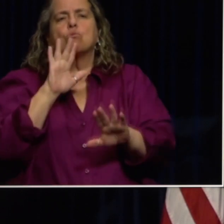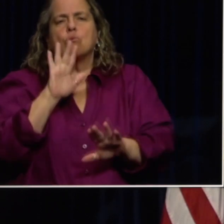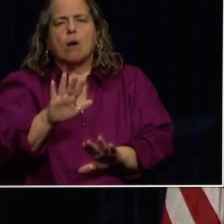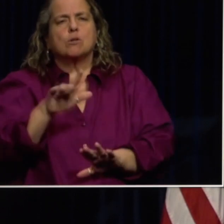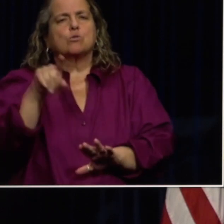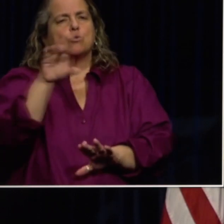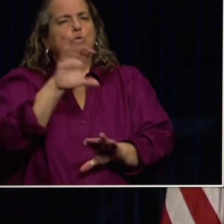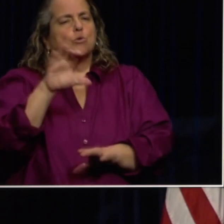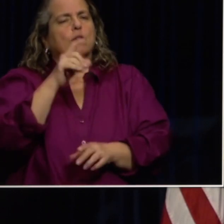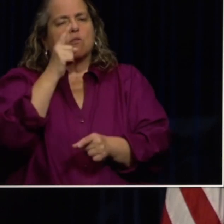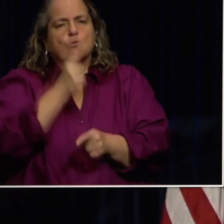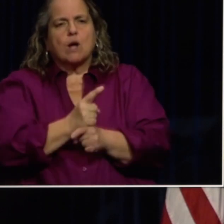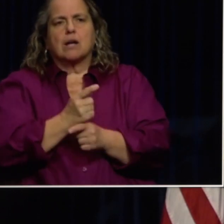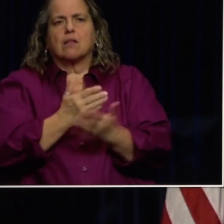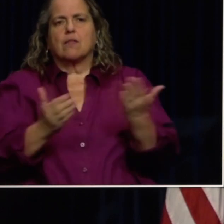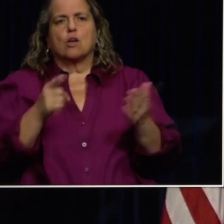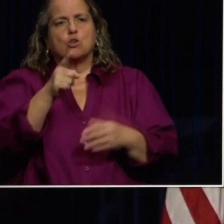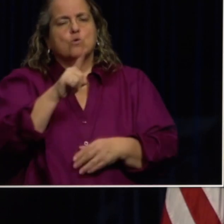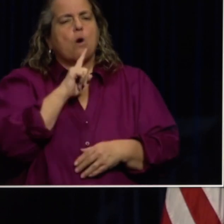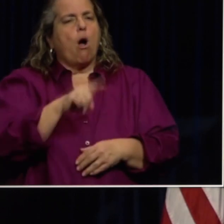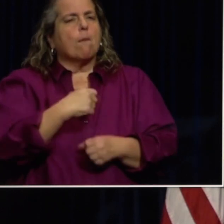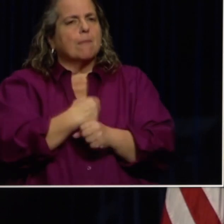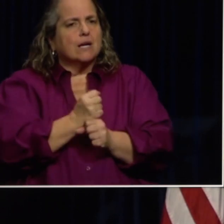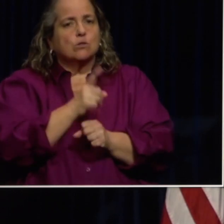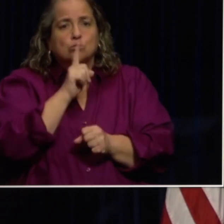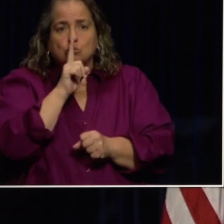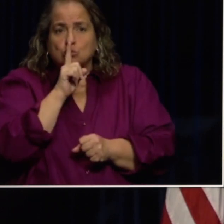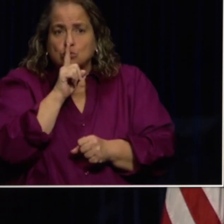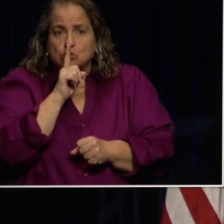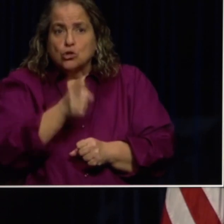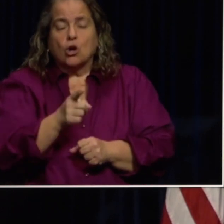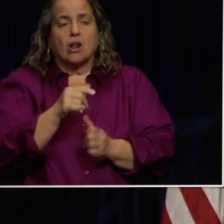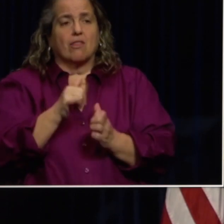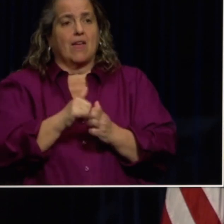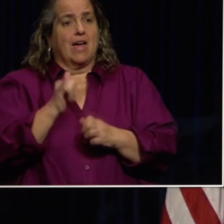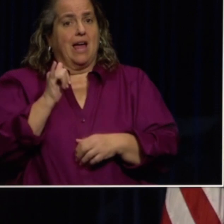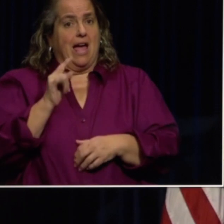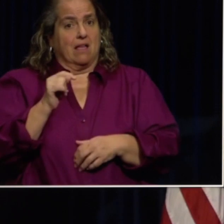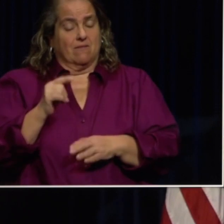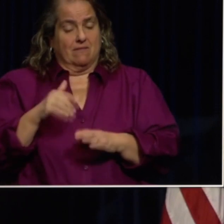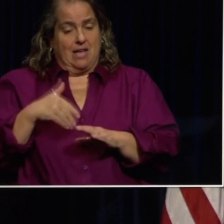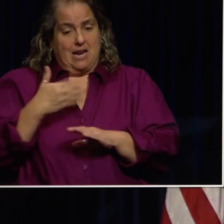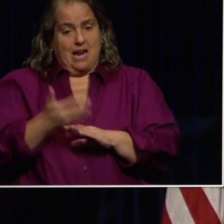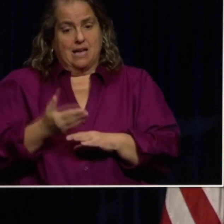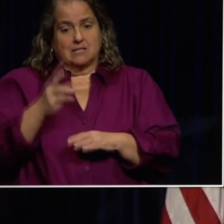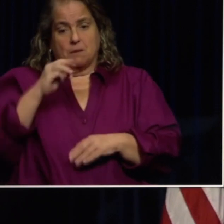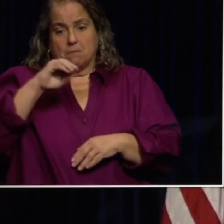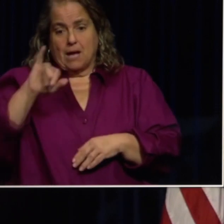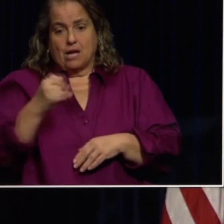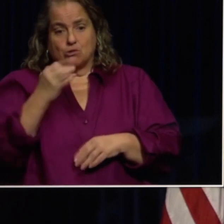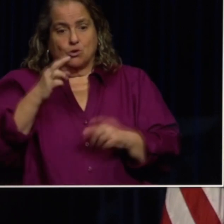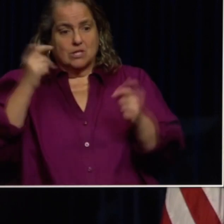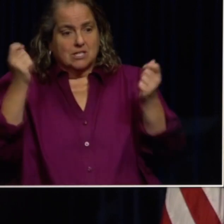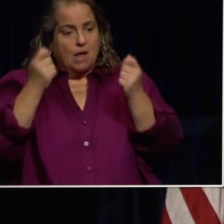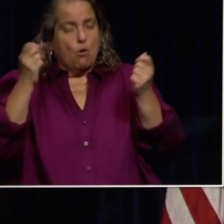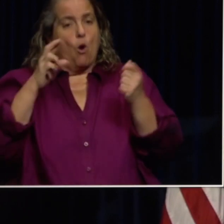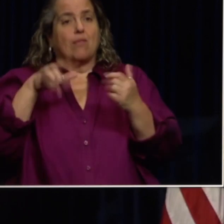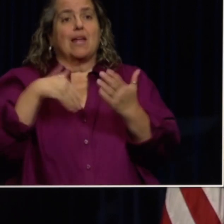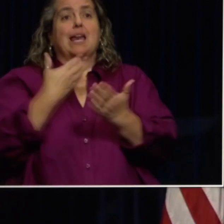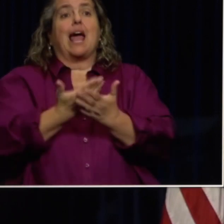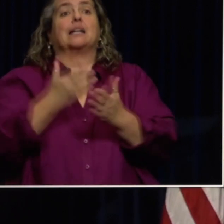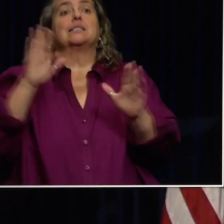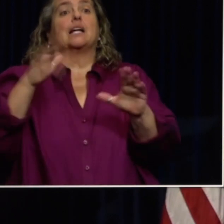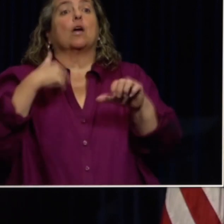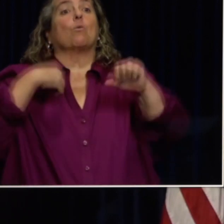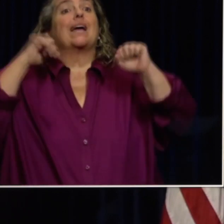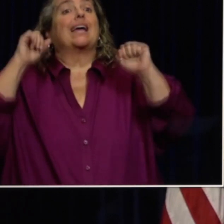thing. That you are making sure that at the next major celebration or the next Sunday that we're able to be